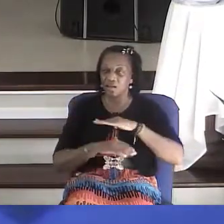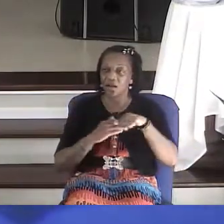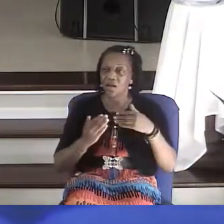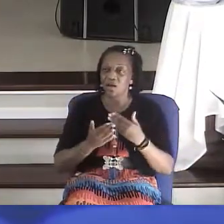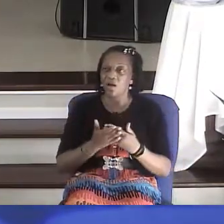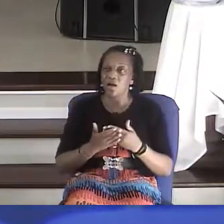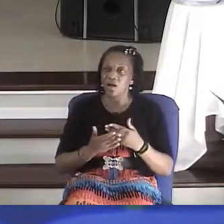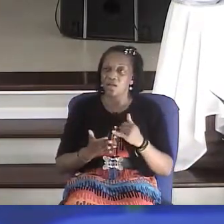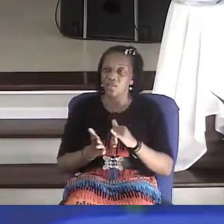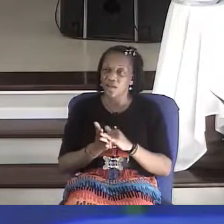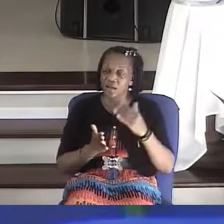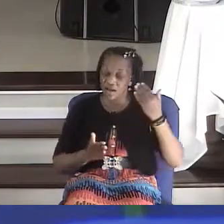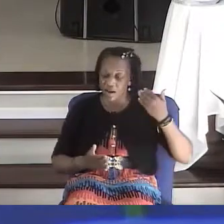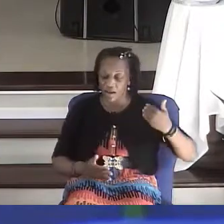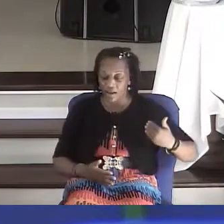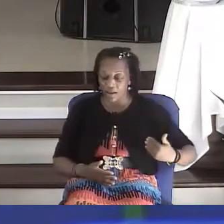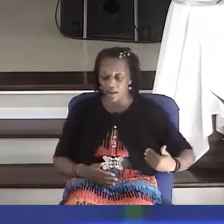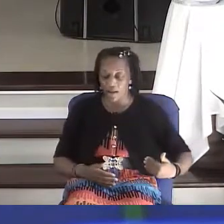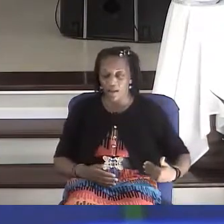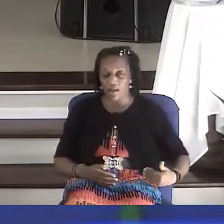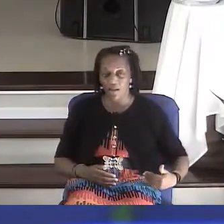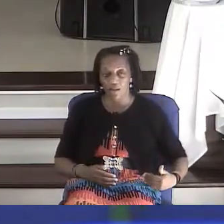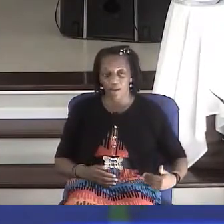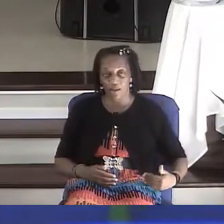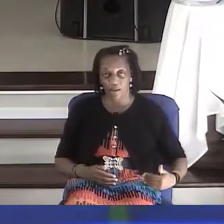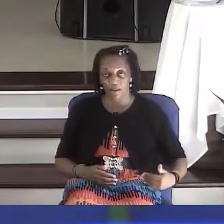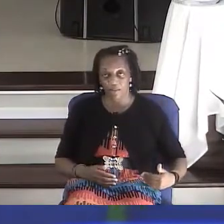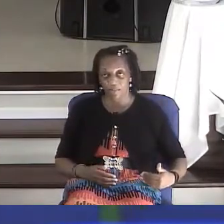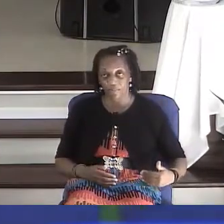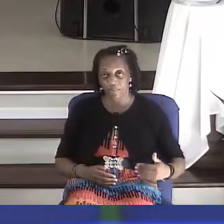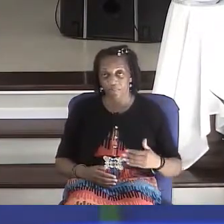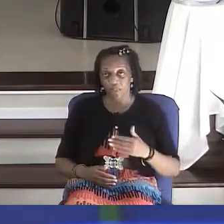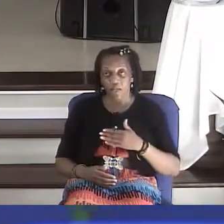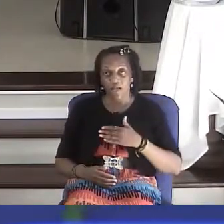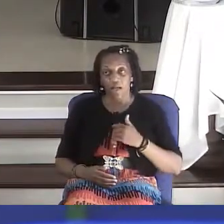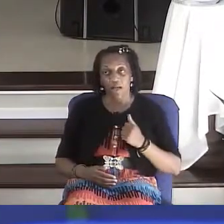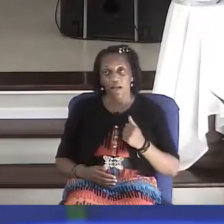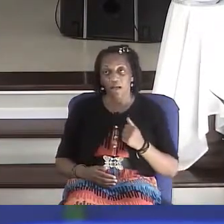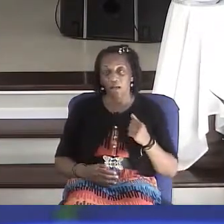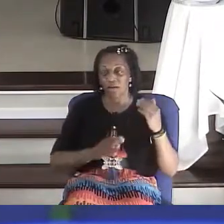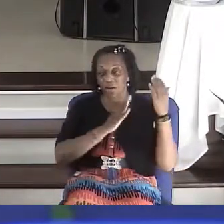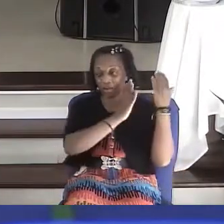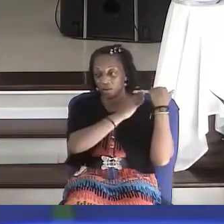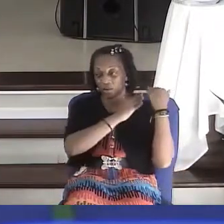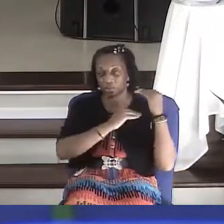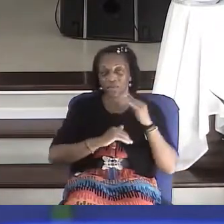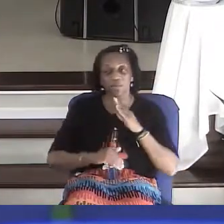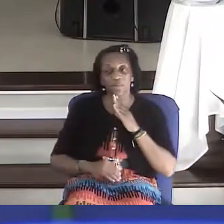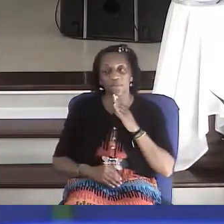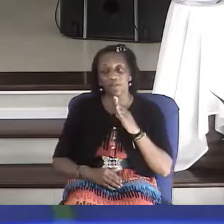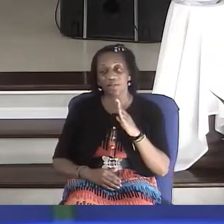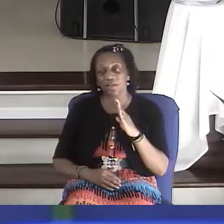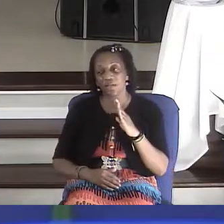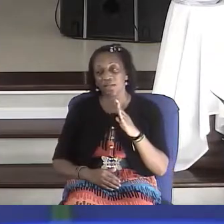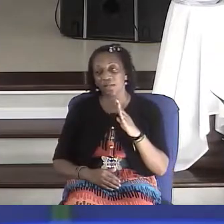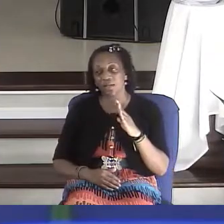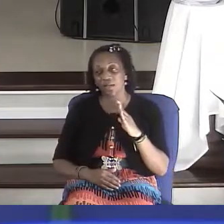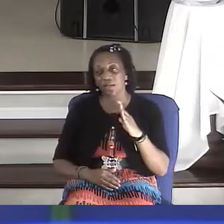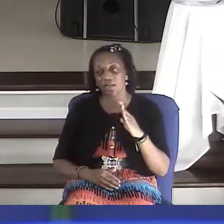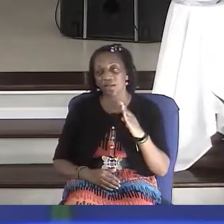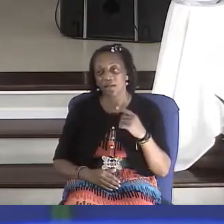everything, all that I am and ever hope to be.